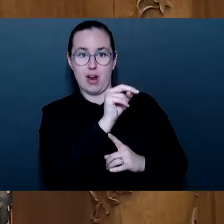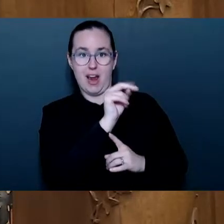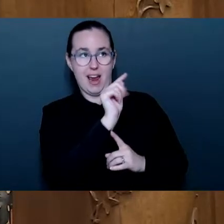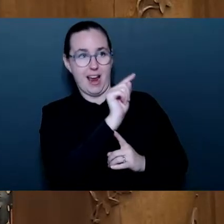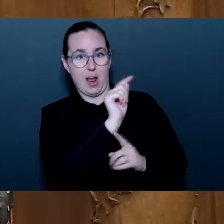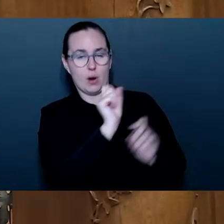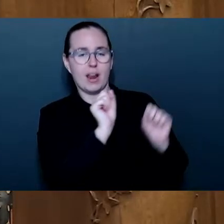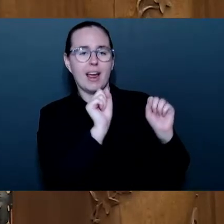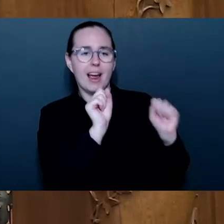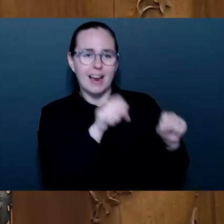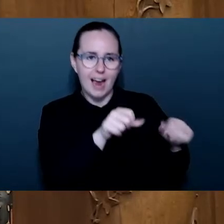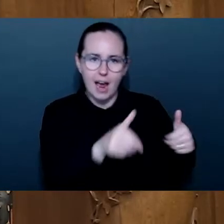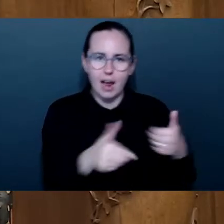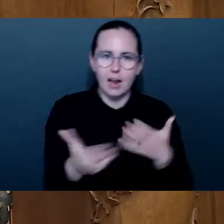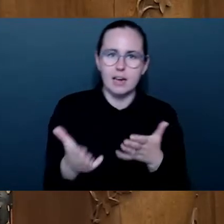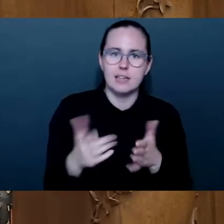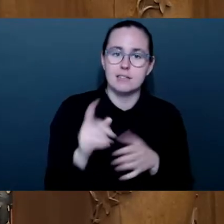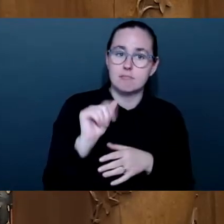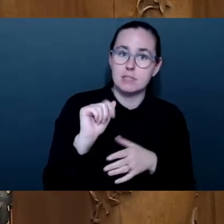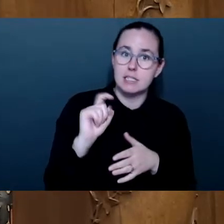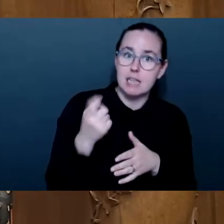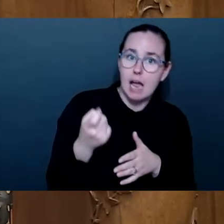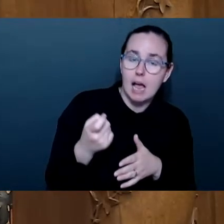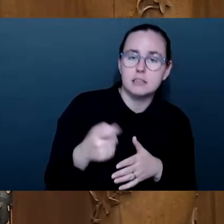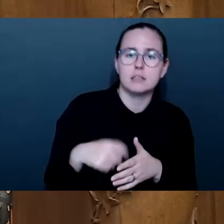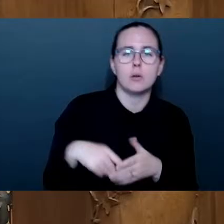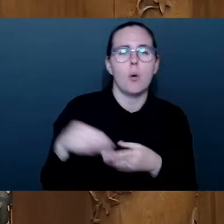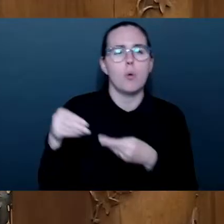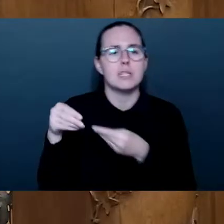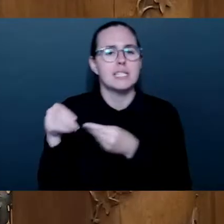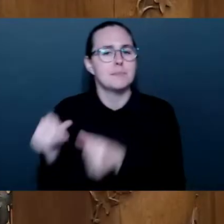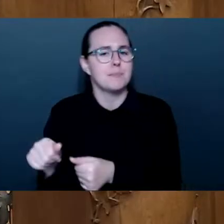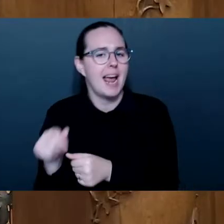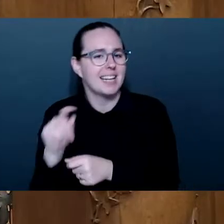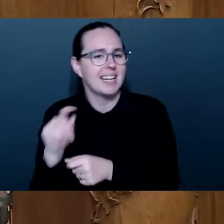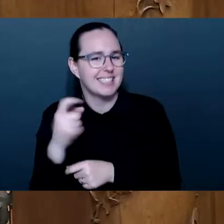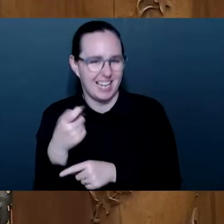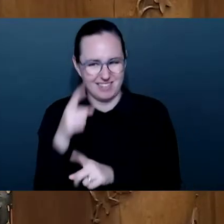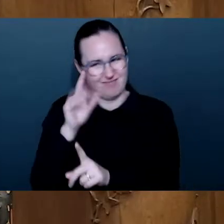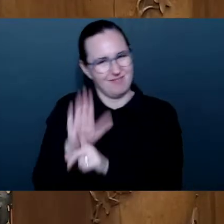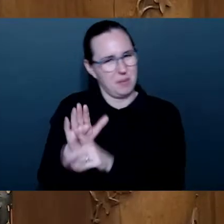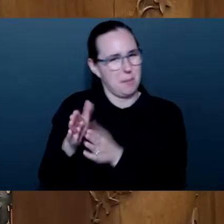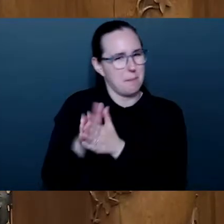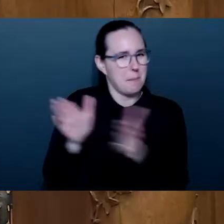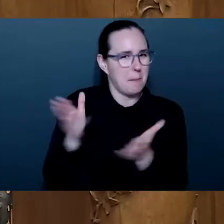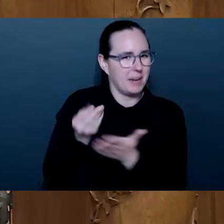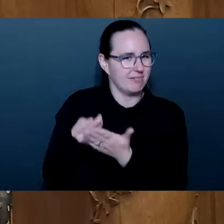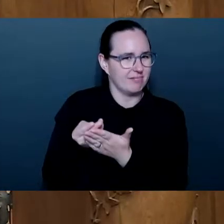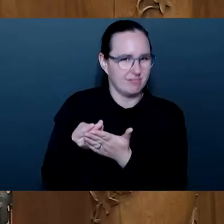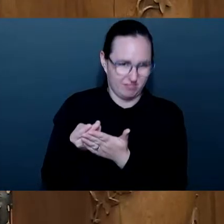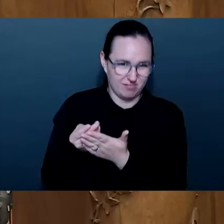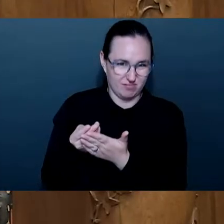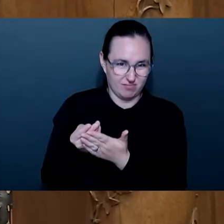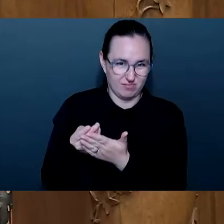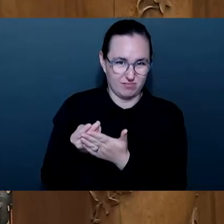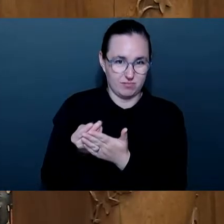constitutional obligations prescribed in the Federal Constitution Act 1867,